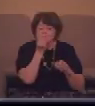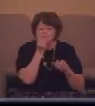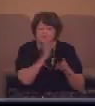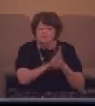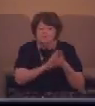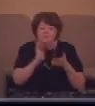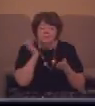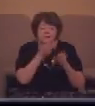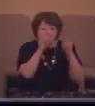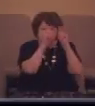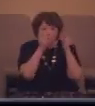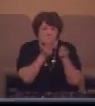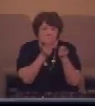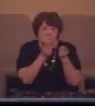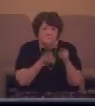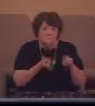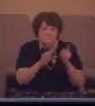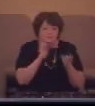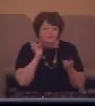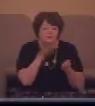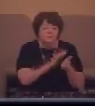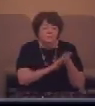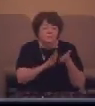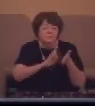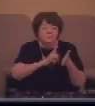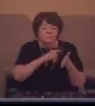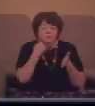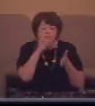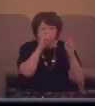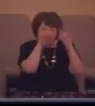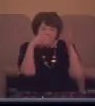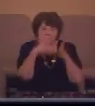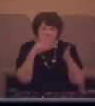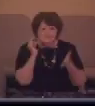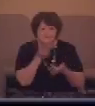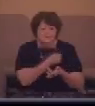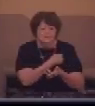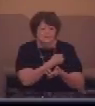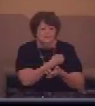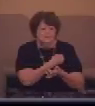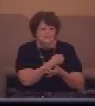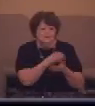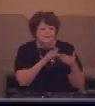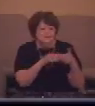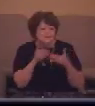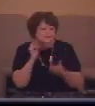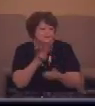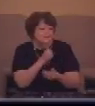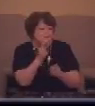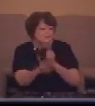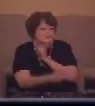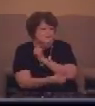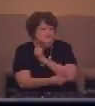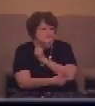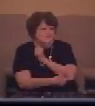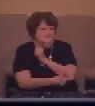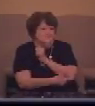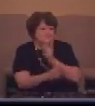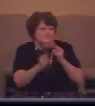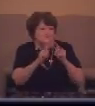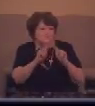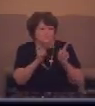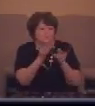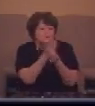bread, and forgive us our trespasses, as we forgive those who trespass against us. And lead us not into